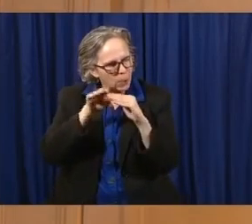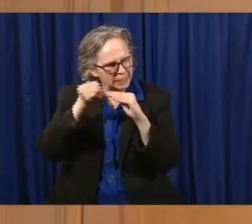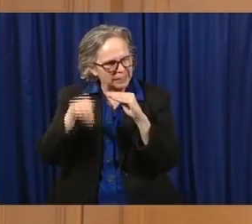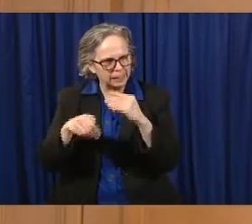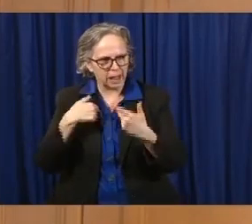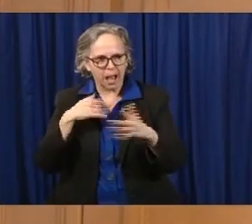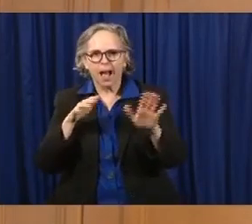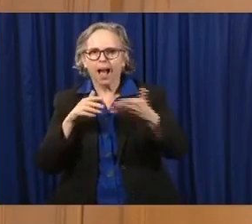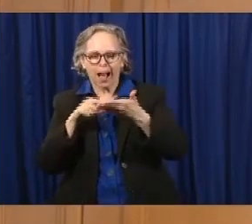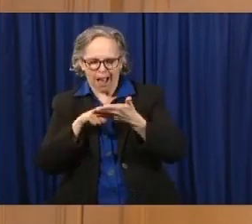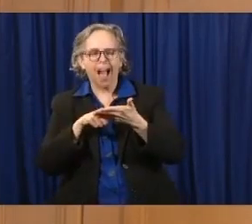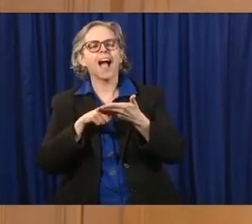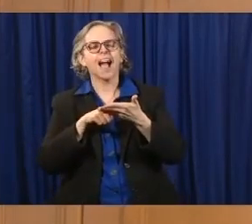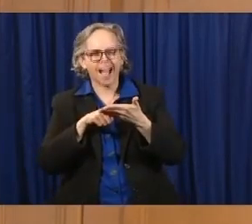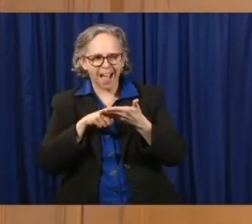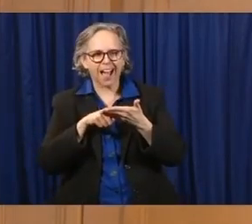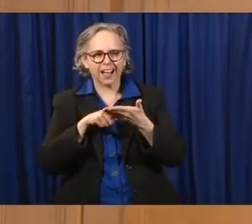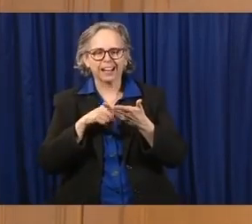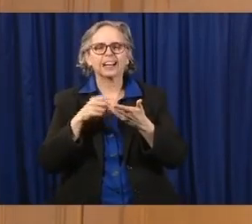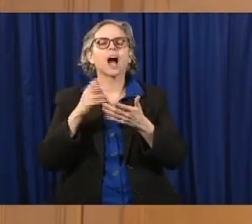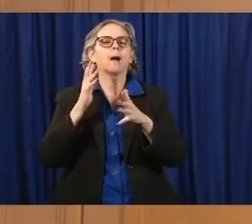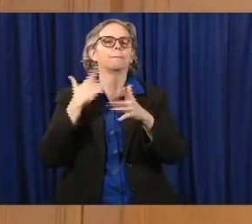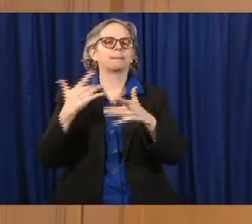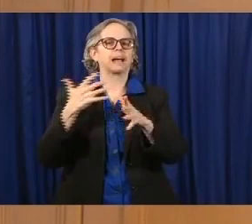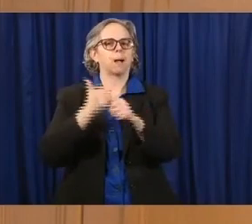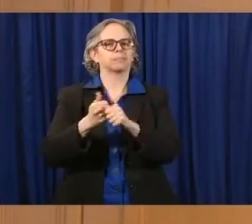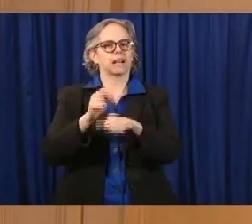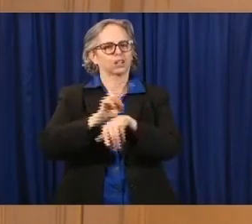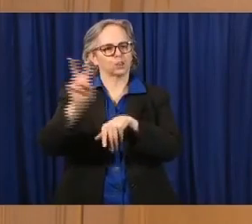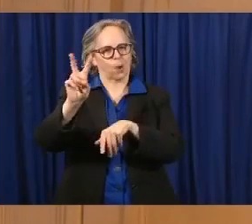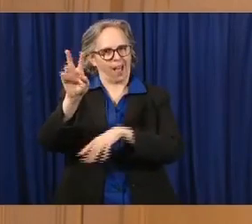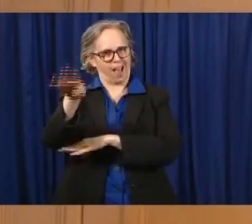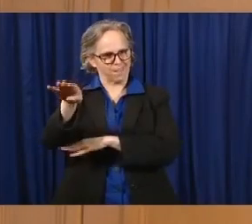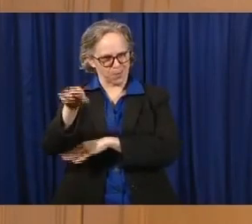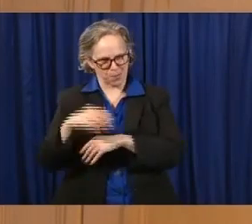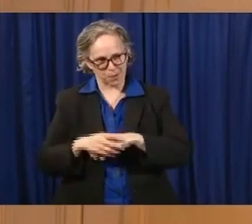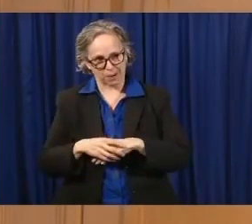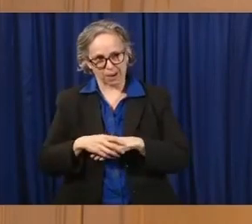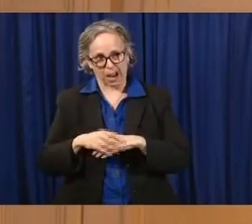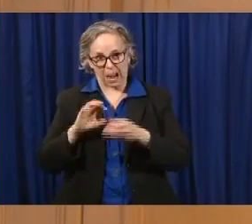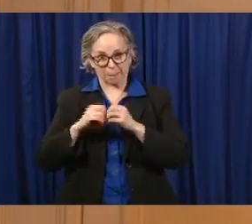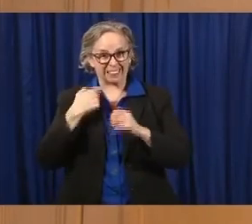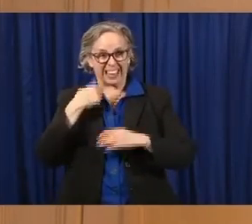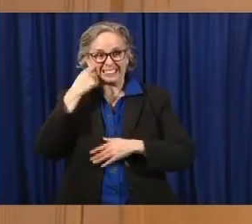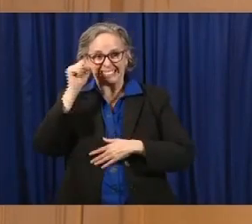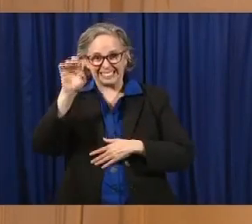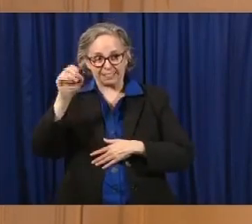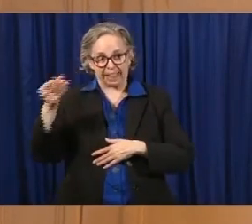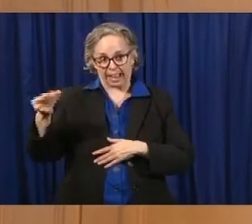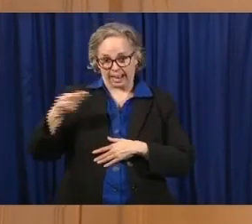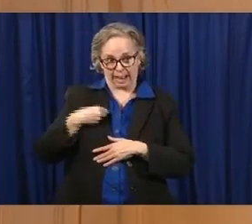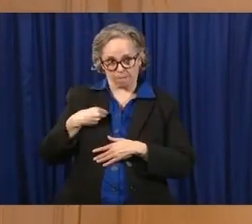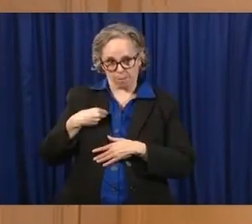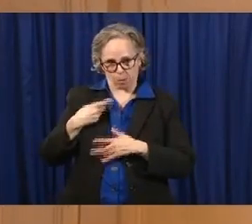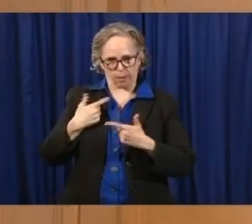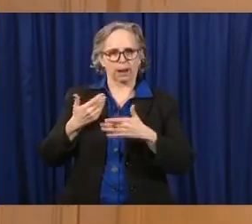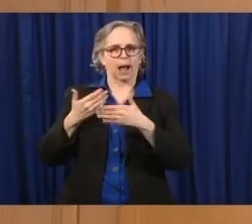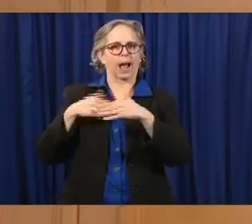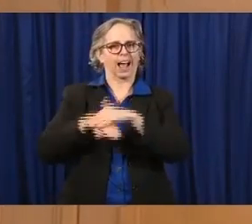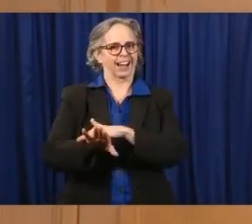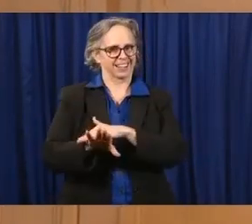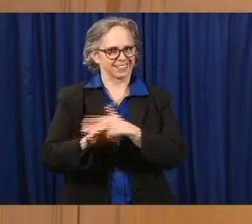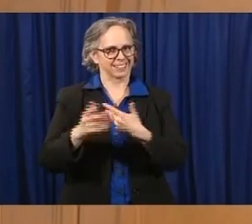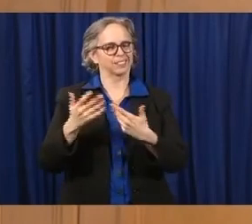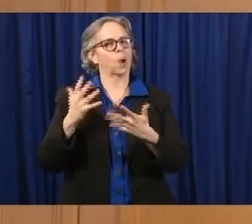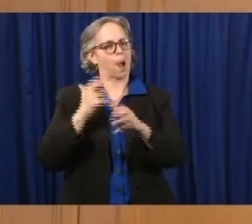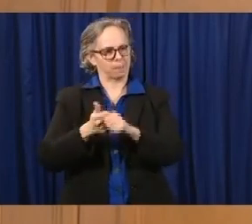numbers updated too. Those were the numbers I was given walking in, but I'll find out if, you know, if that. I also want to say too that